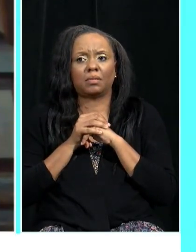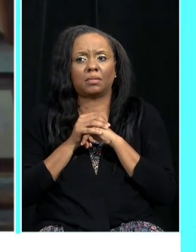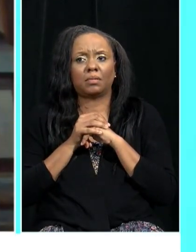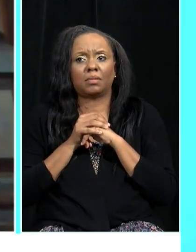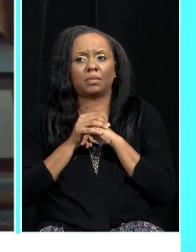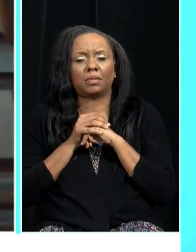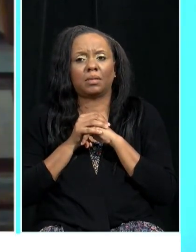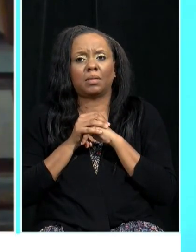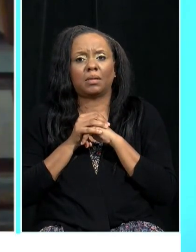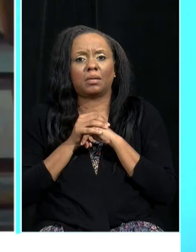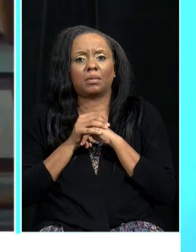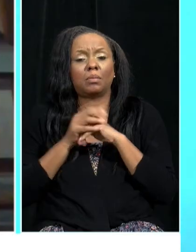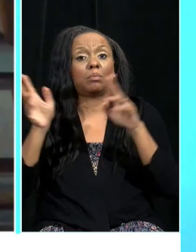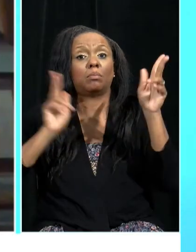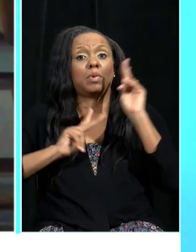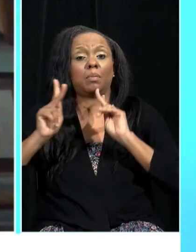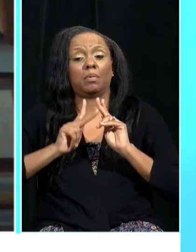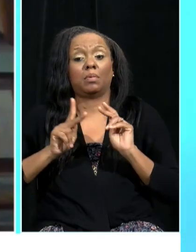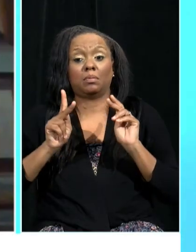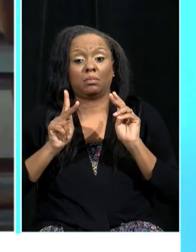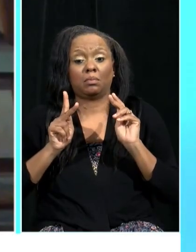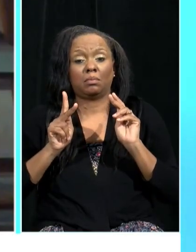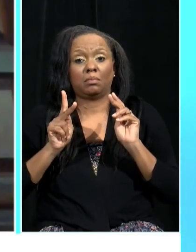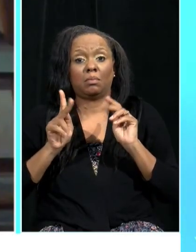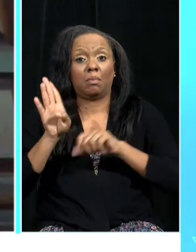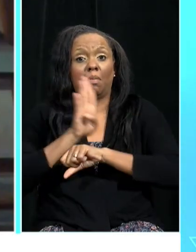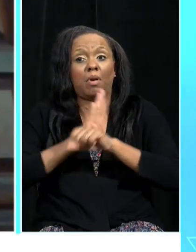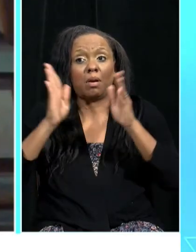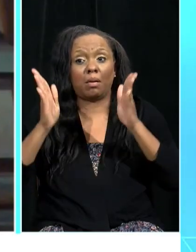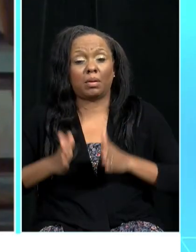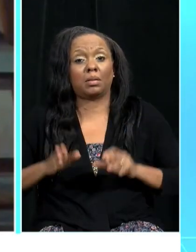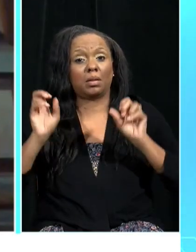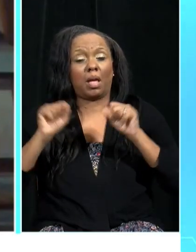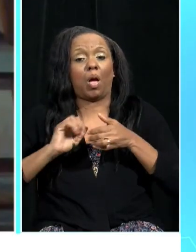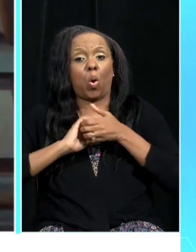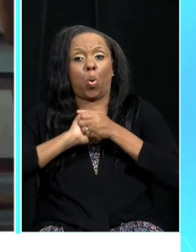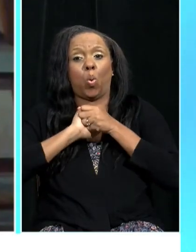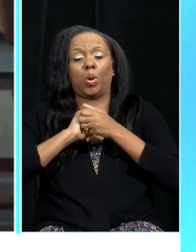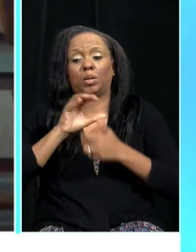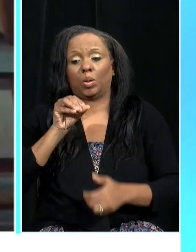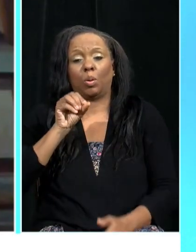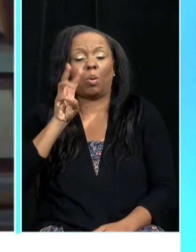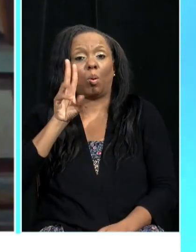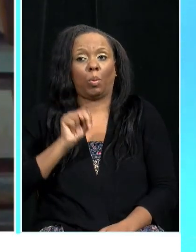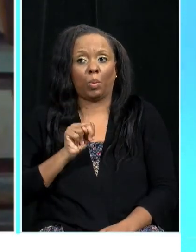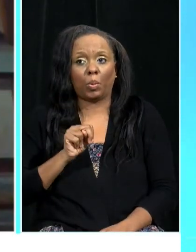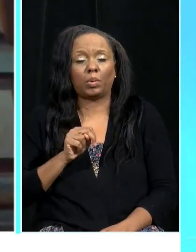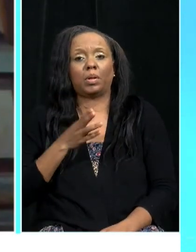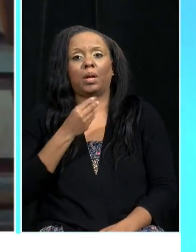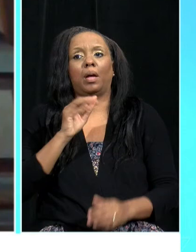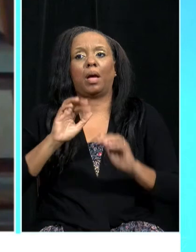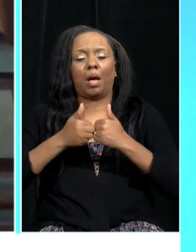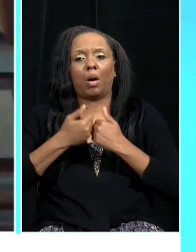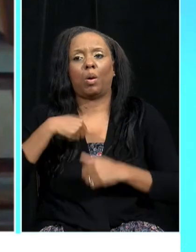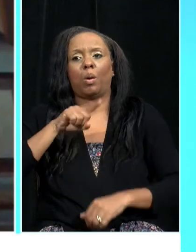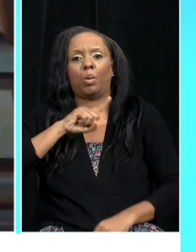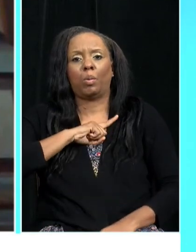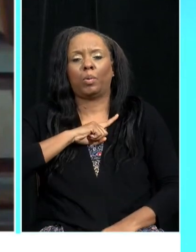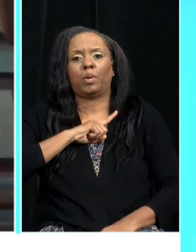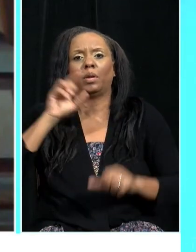ownership, citizen utilization to play into the national